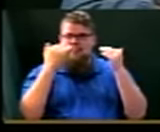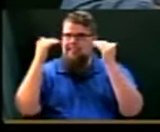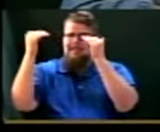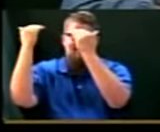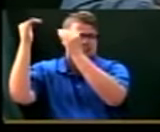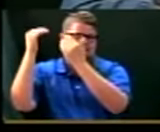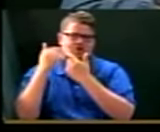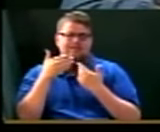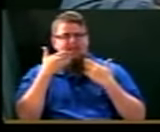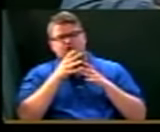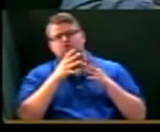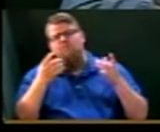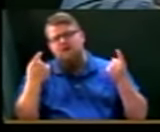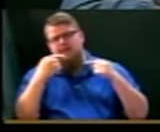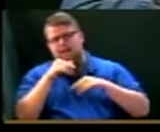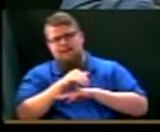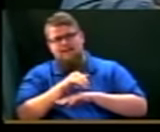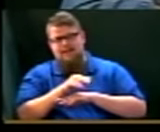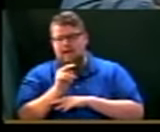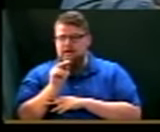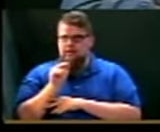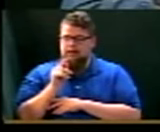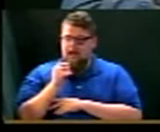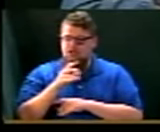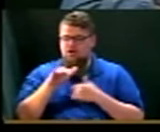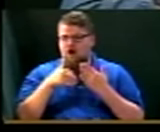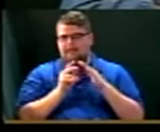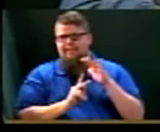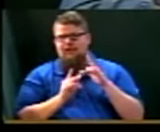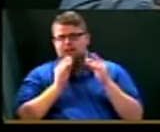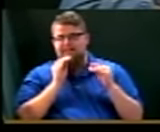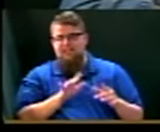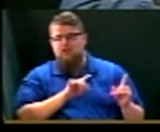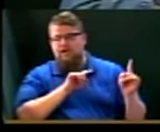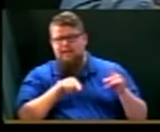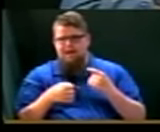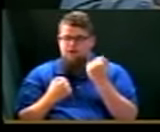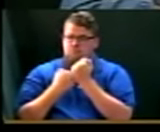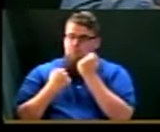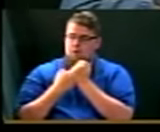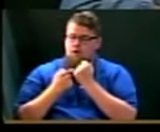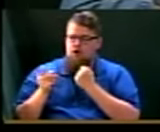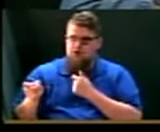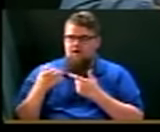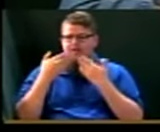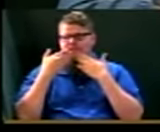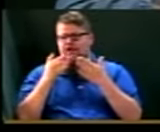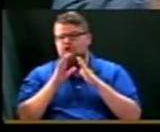for being willing to come tonight, Natasha, and all the kindergarten teachers that came in support of you. Thank you,